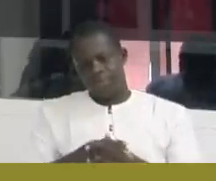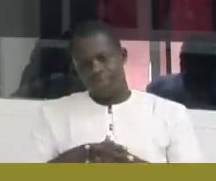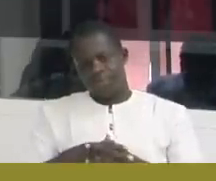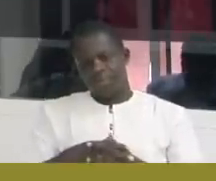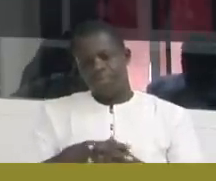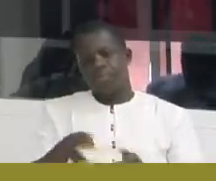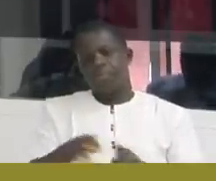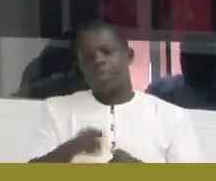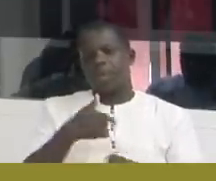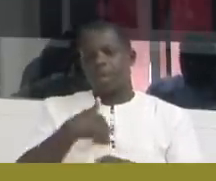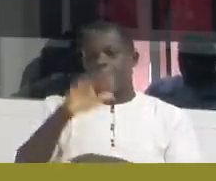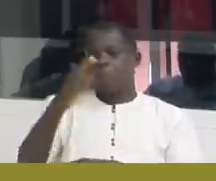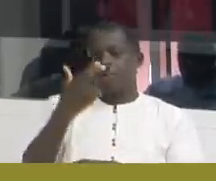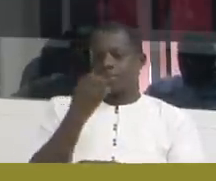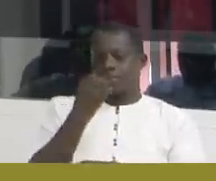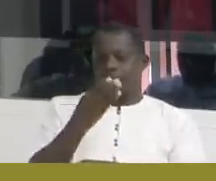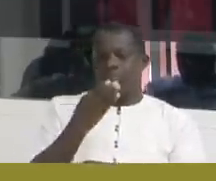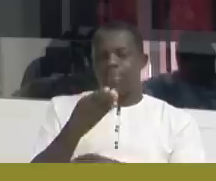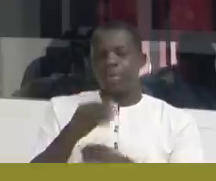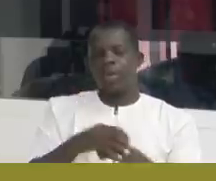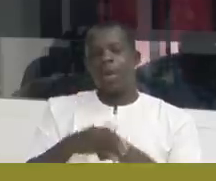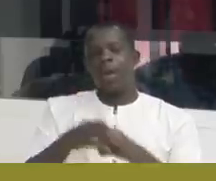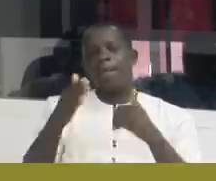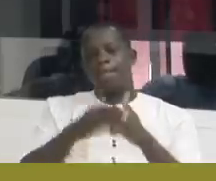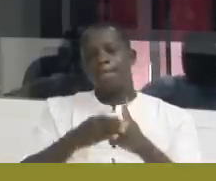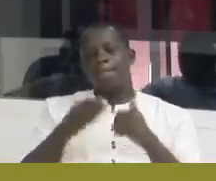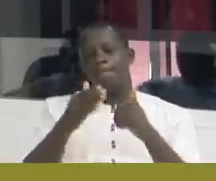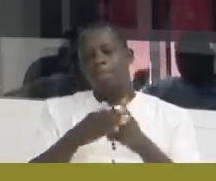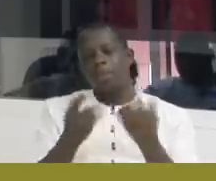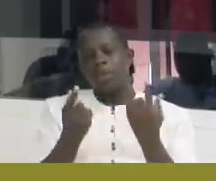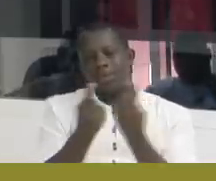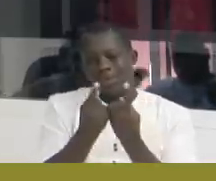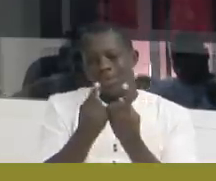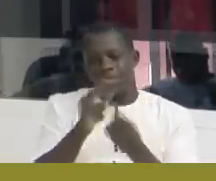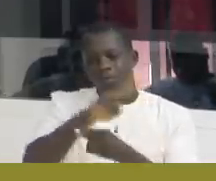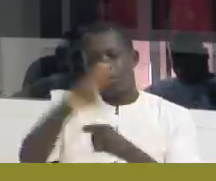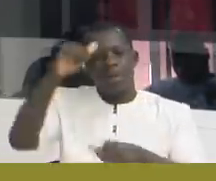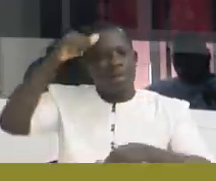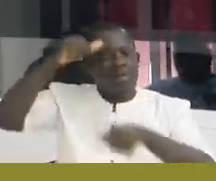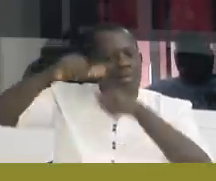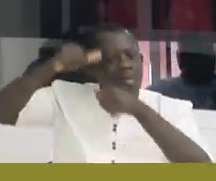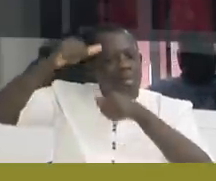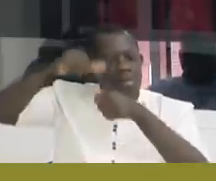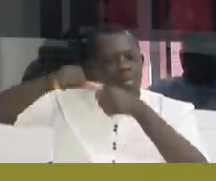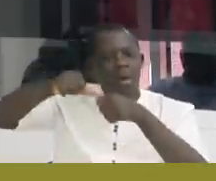I will say a number of weeks. I cannot remember exactly how long.